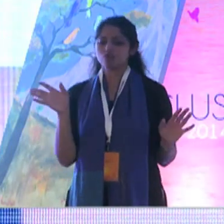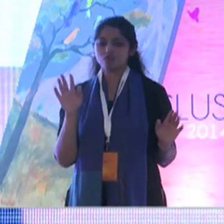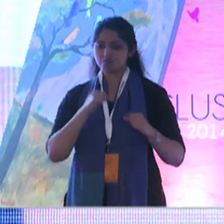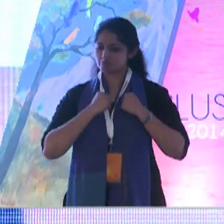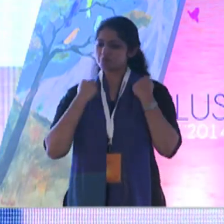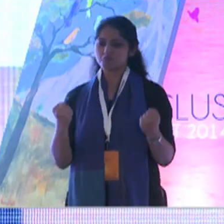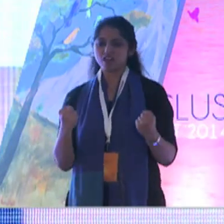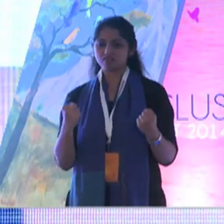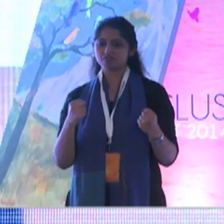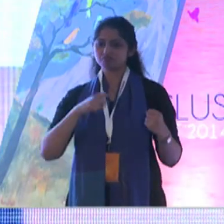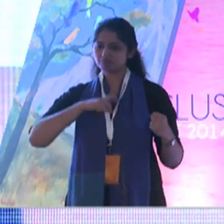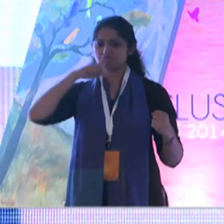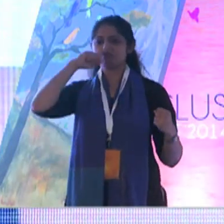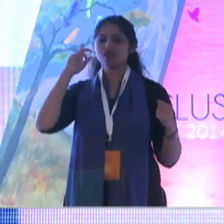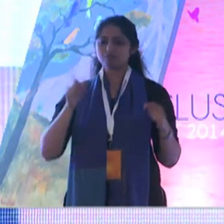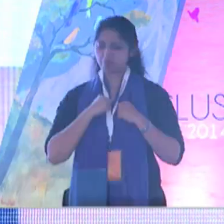What you need is,